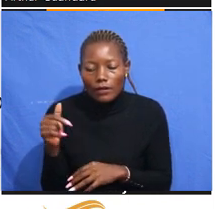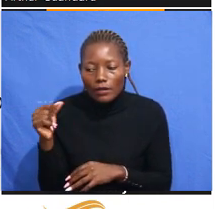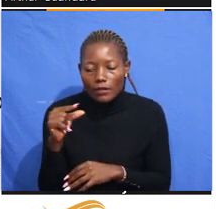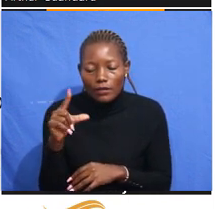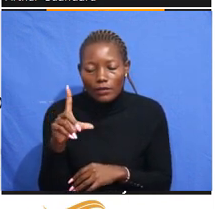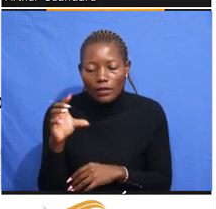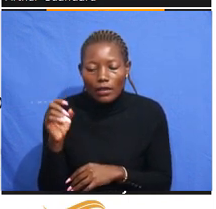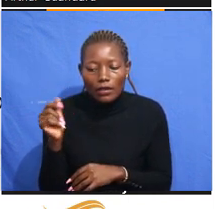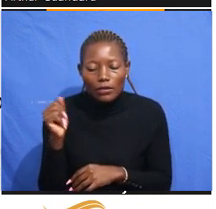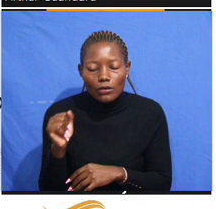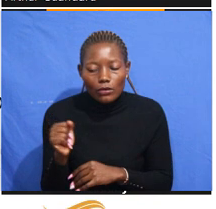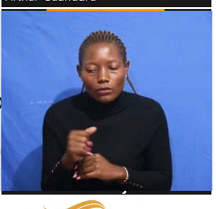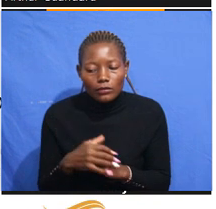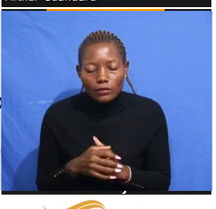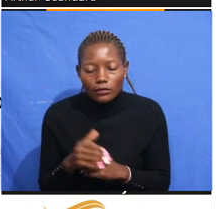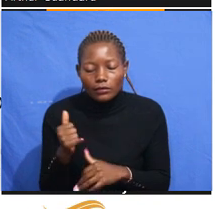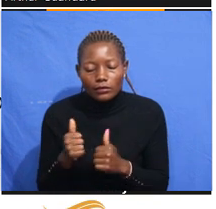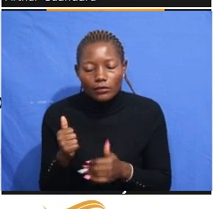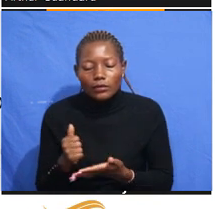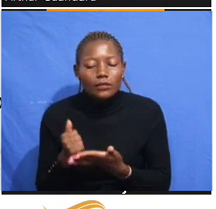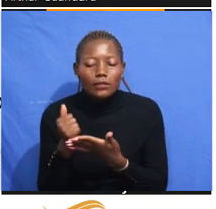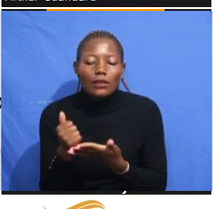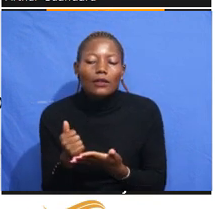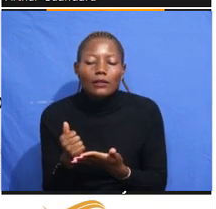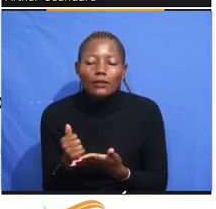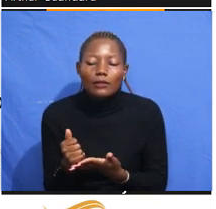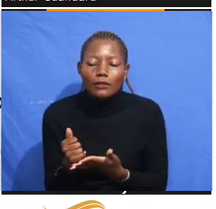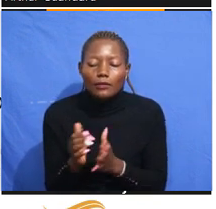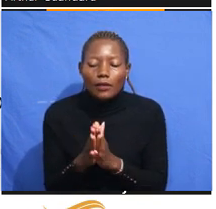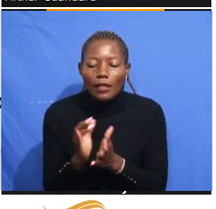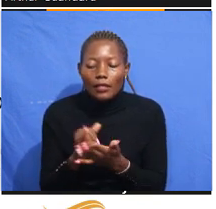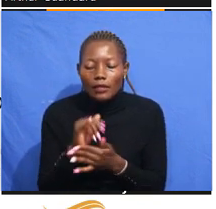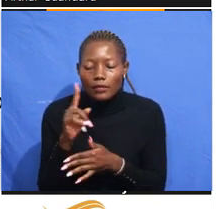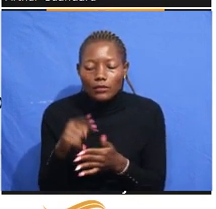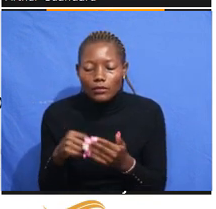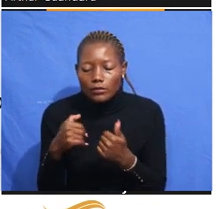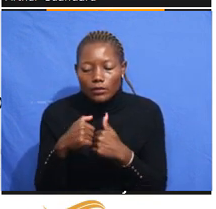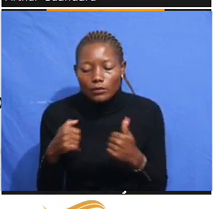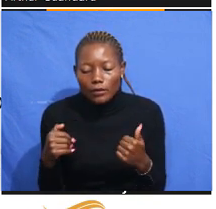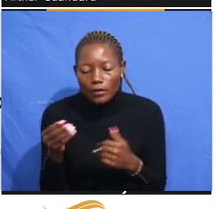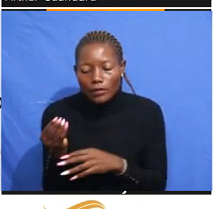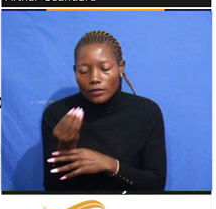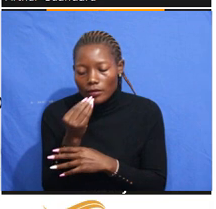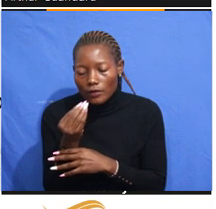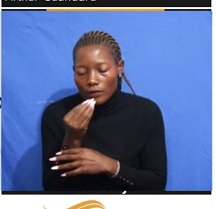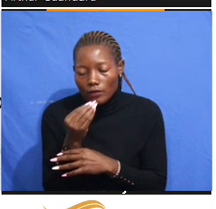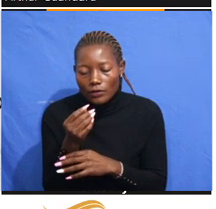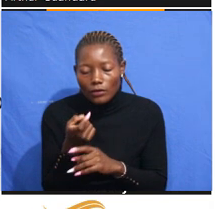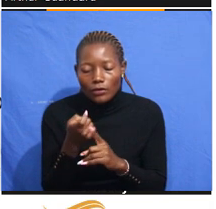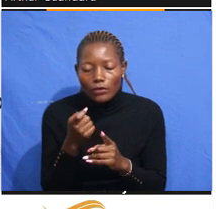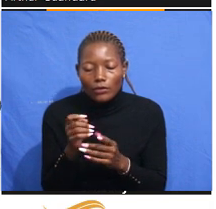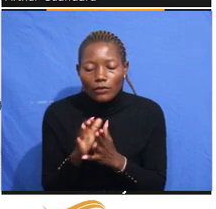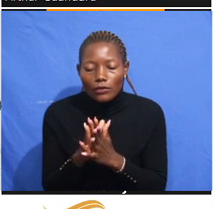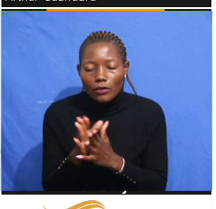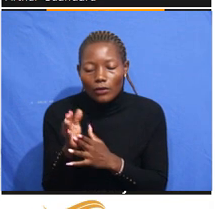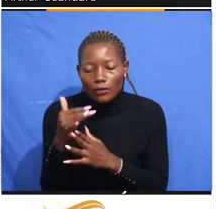which really translates into the epiglottis, and that is what separates the food from the